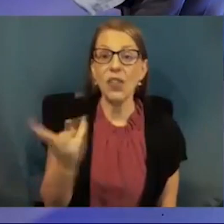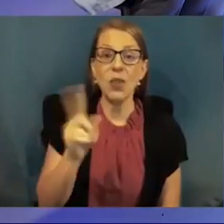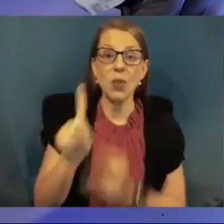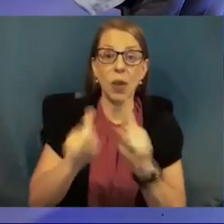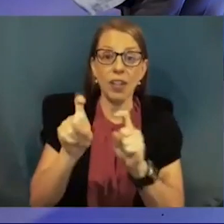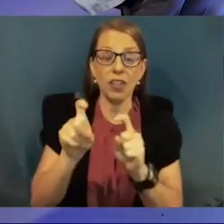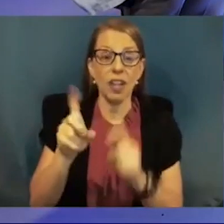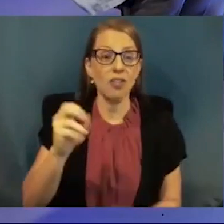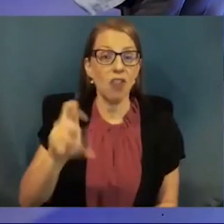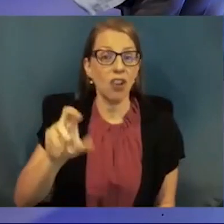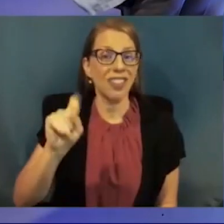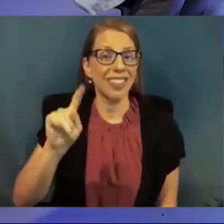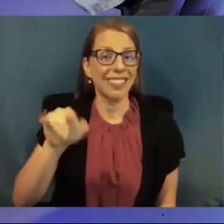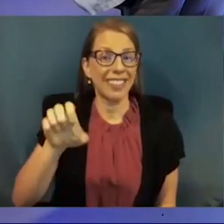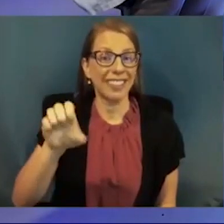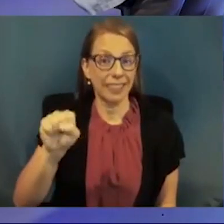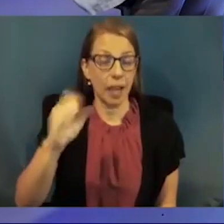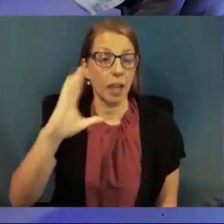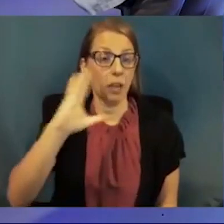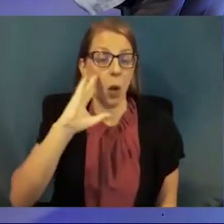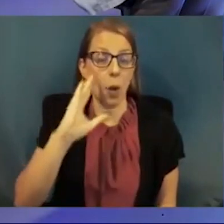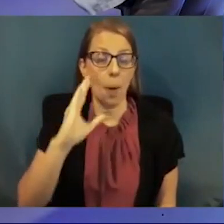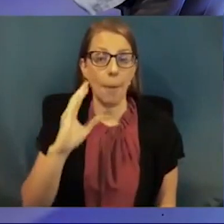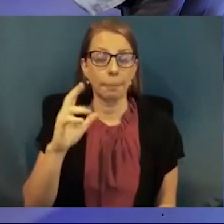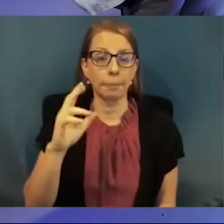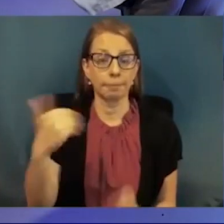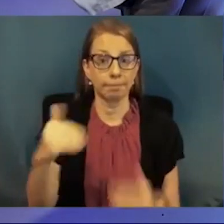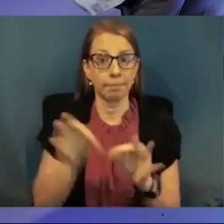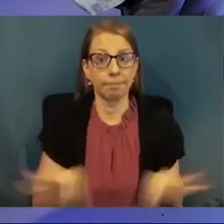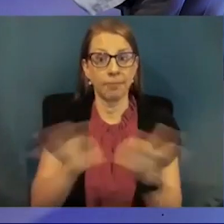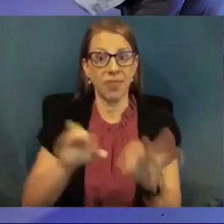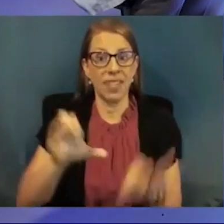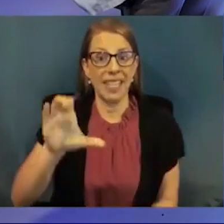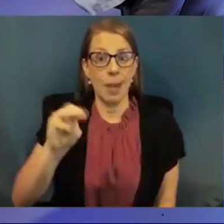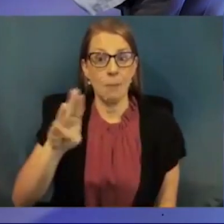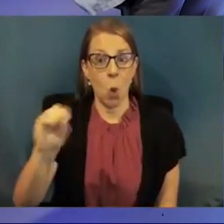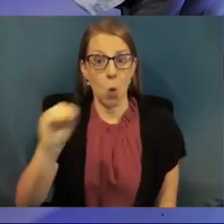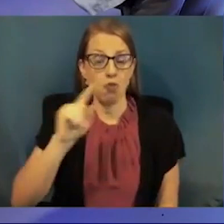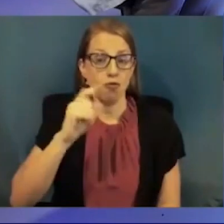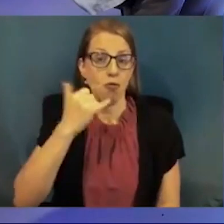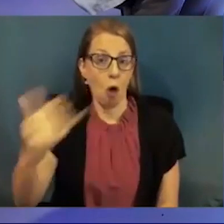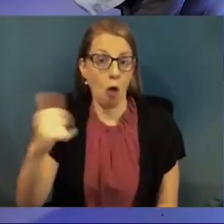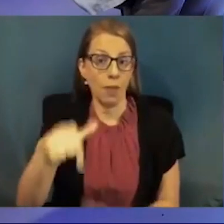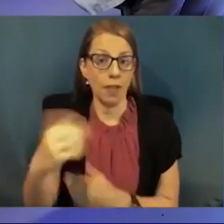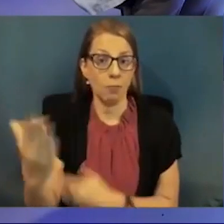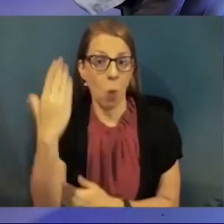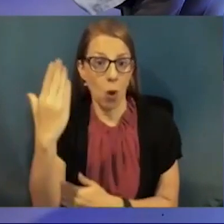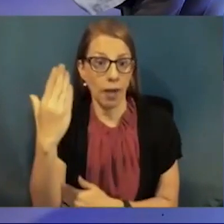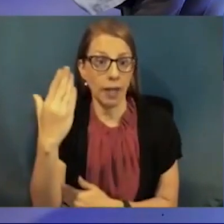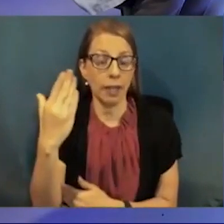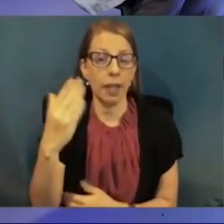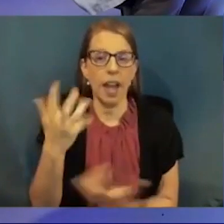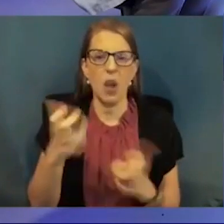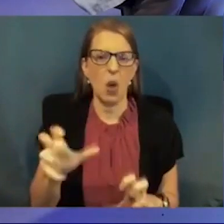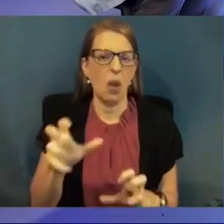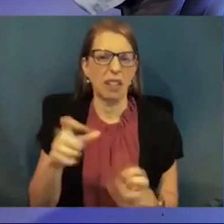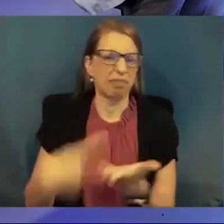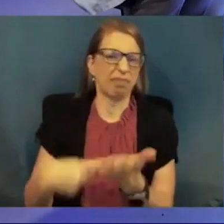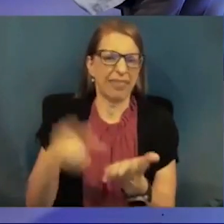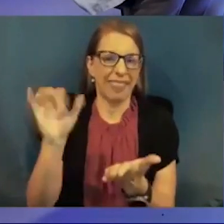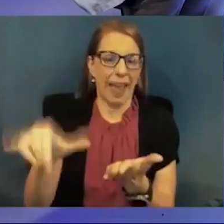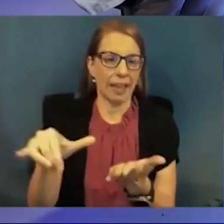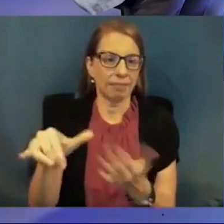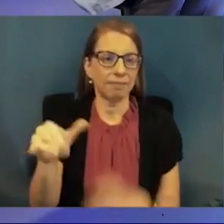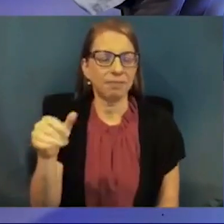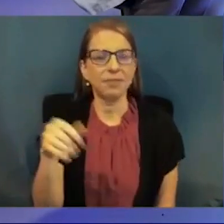Dr. Stites, I know that there's a big CMO call later on this morning, so I don't want to steal too much of that thunder. But as